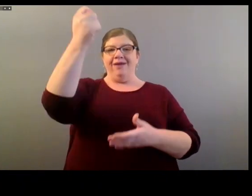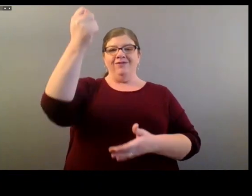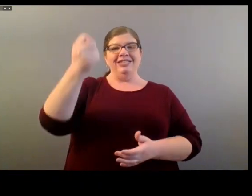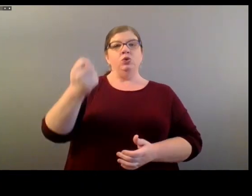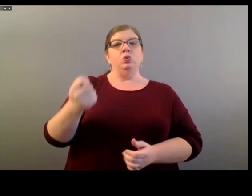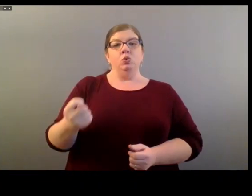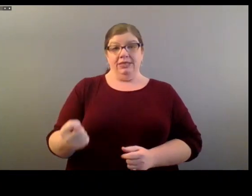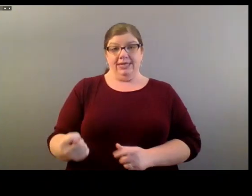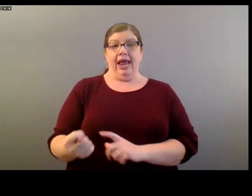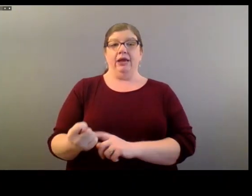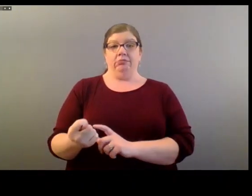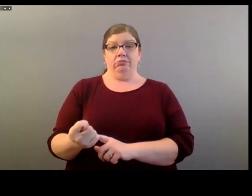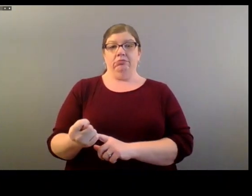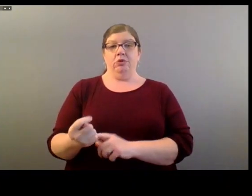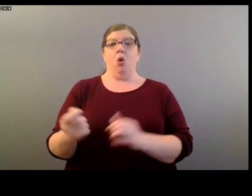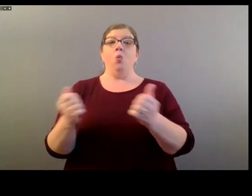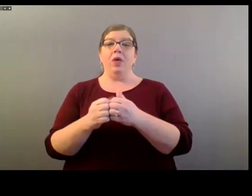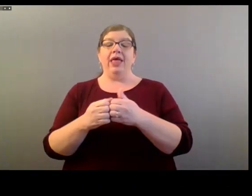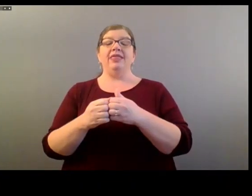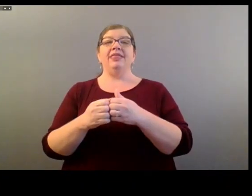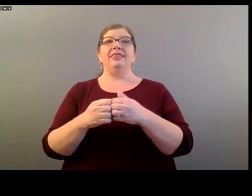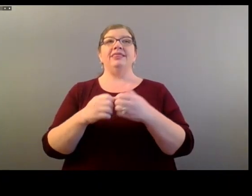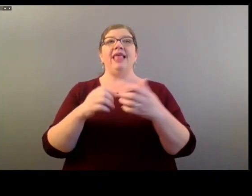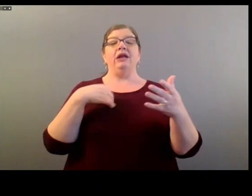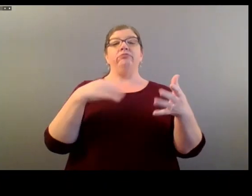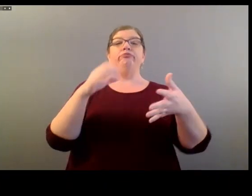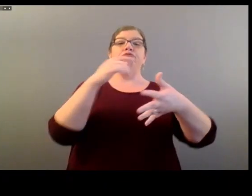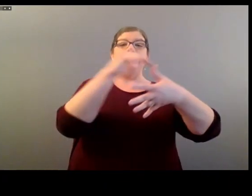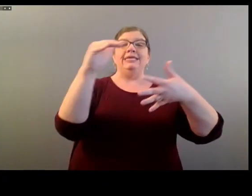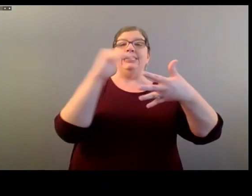with a tier assignment. That will simplify things.